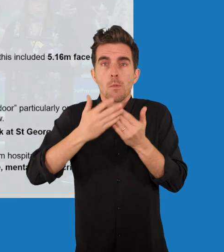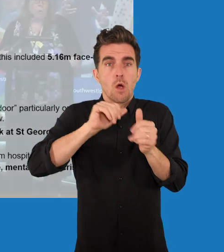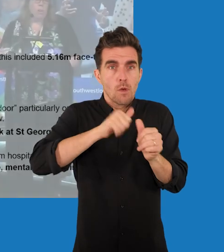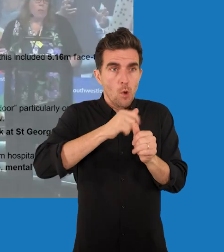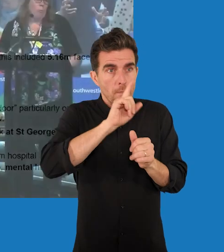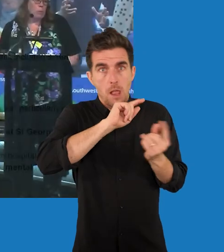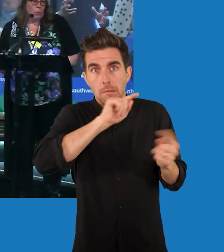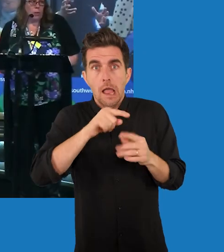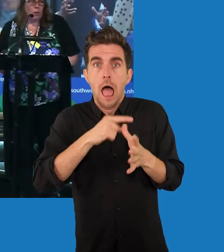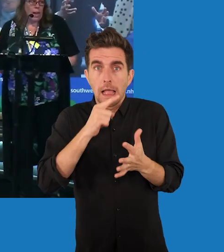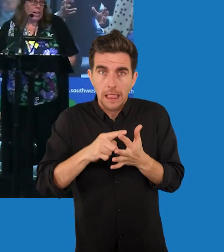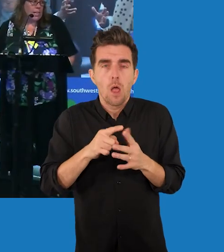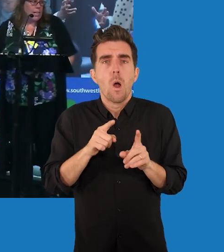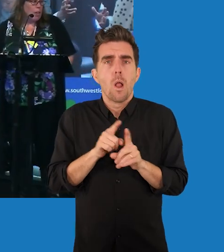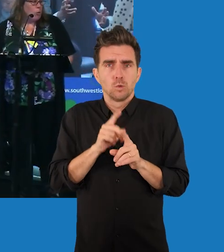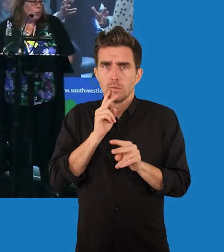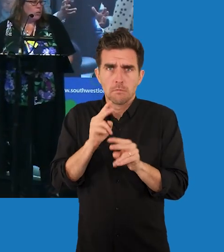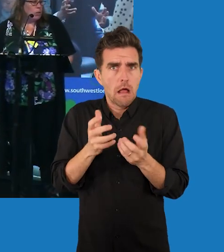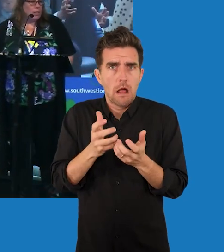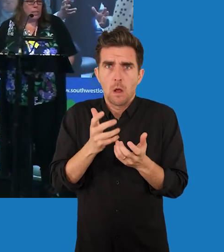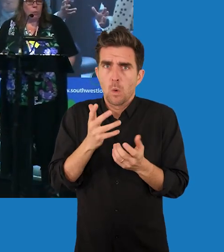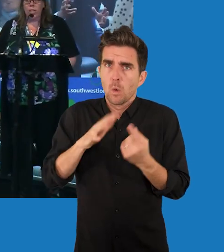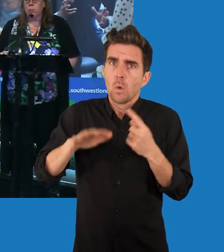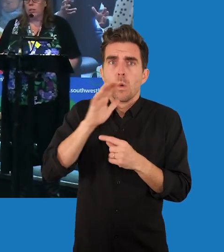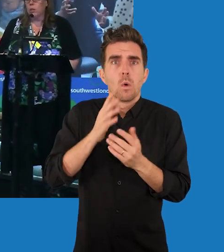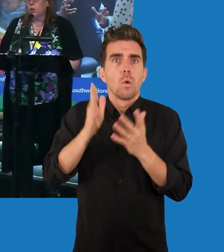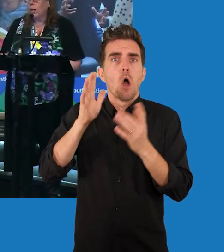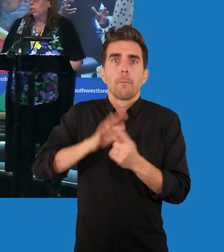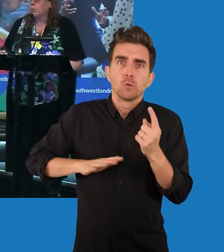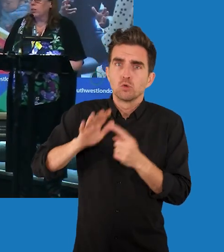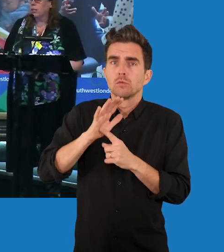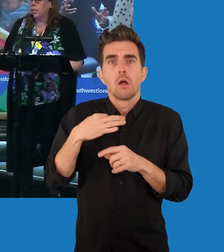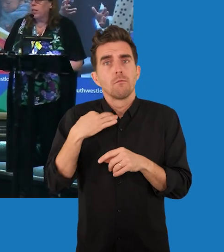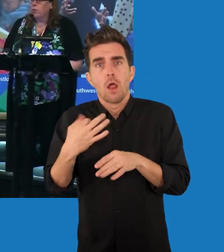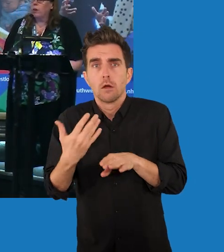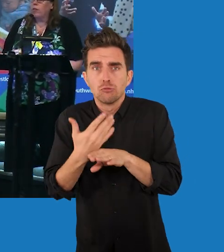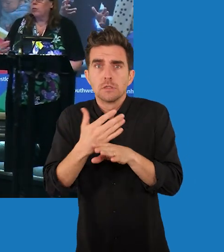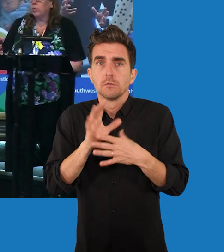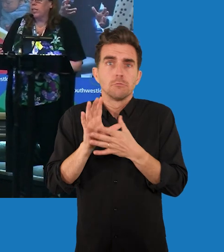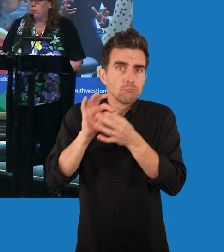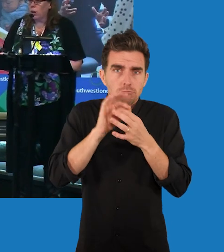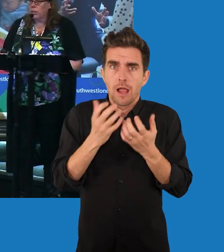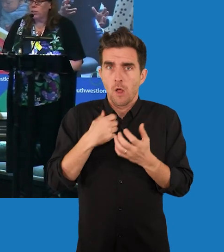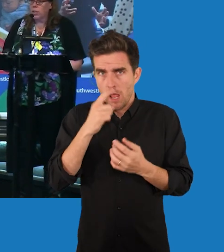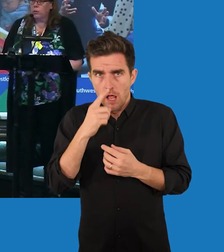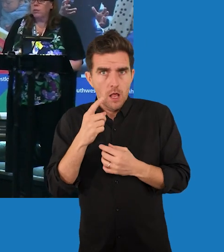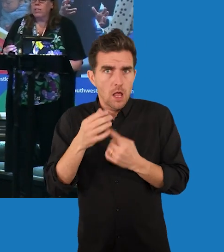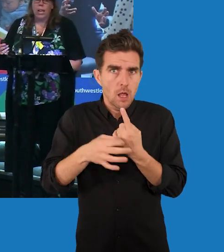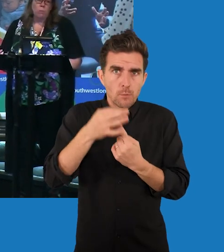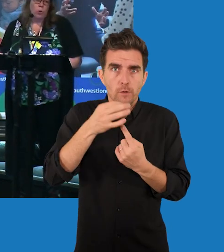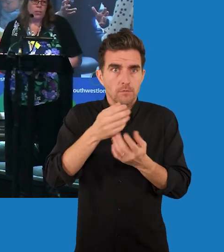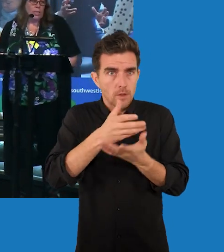and support when people are at A&E, but also looking at what else we can do in the wider community through our voluntary sector partners,